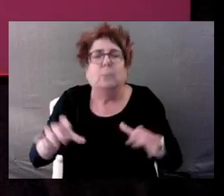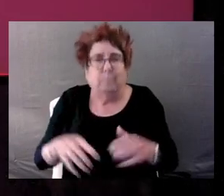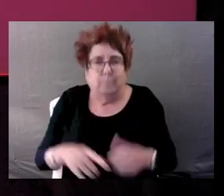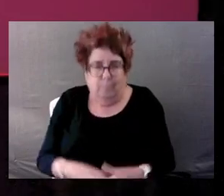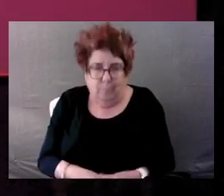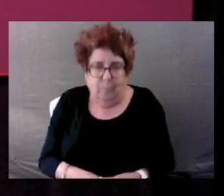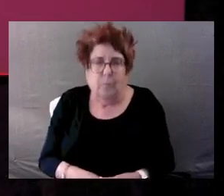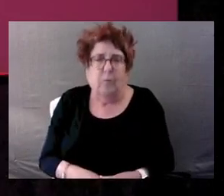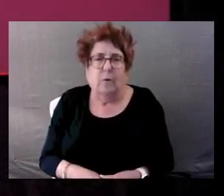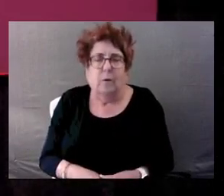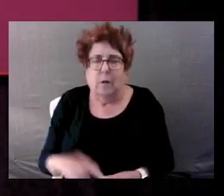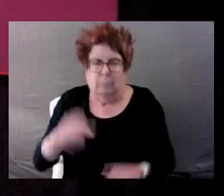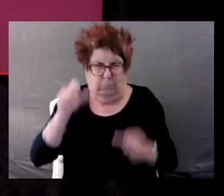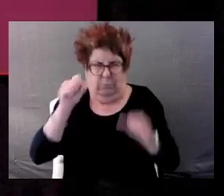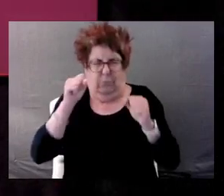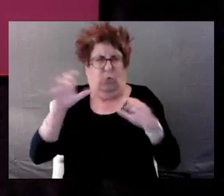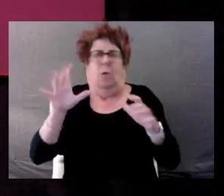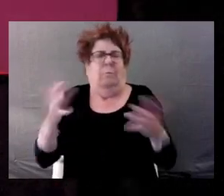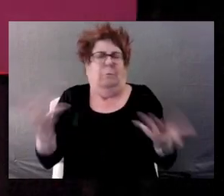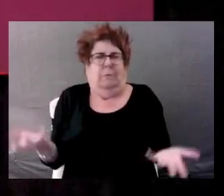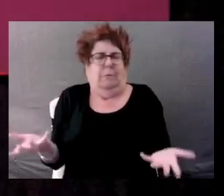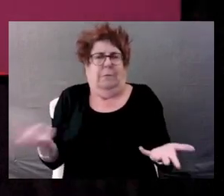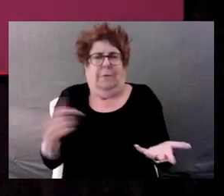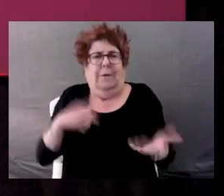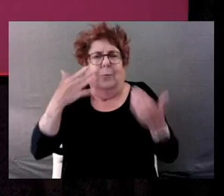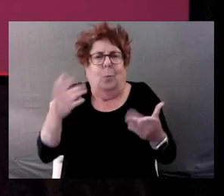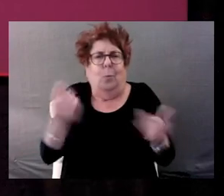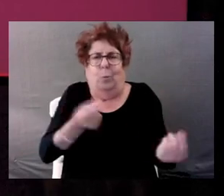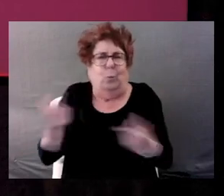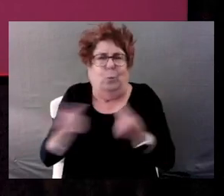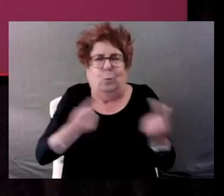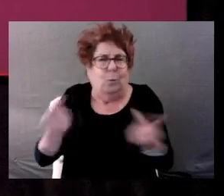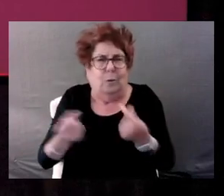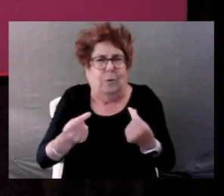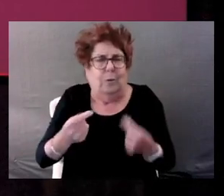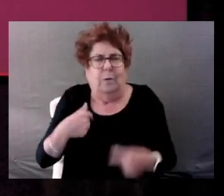I'm sitting there shocked because I don't know what to do. So I'm sitting there shocked and I'm like,